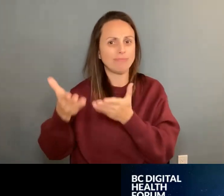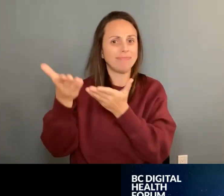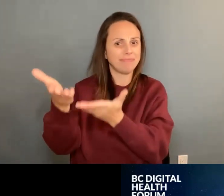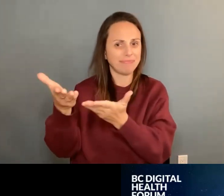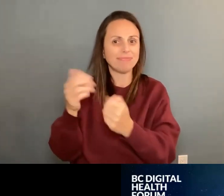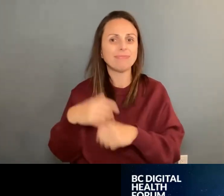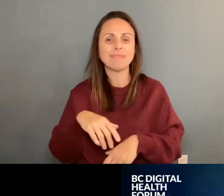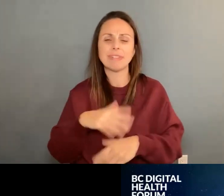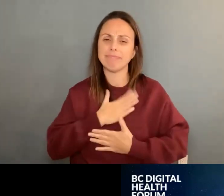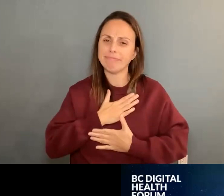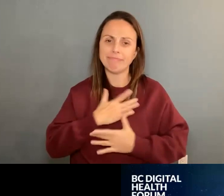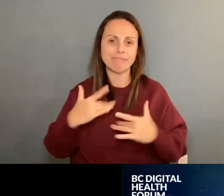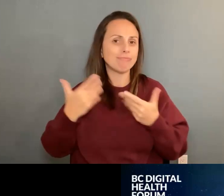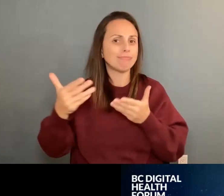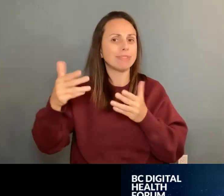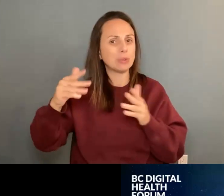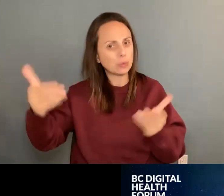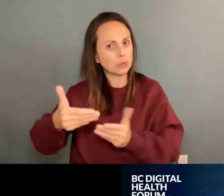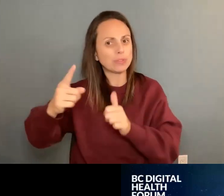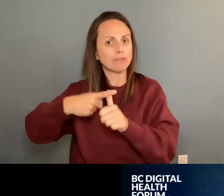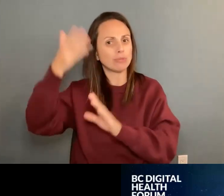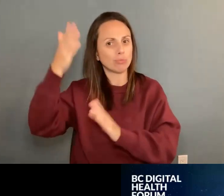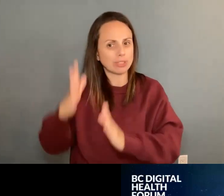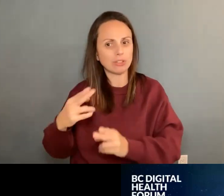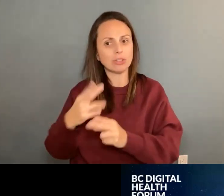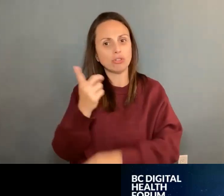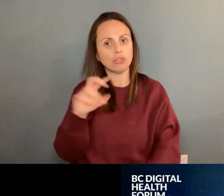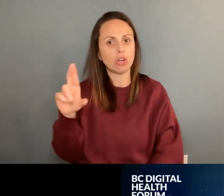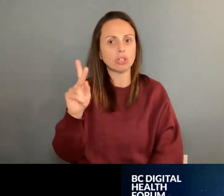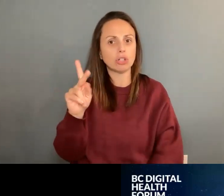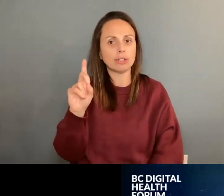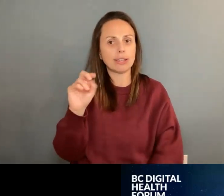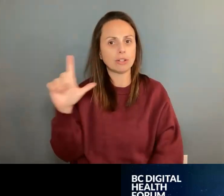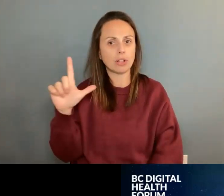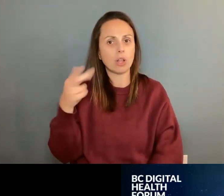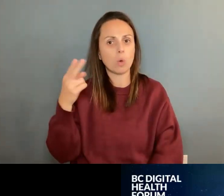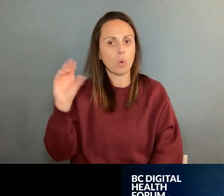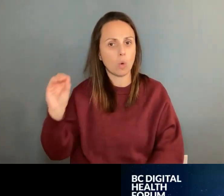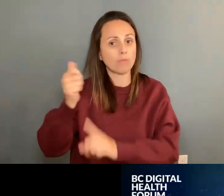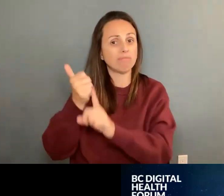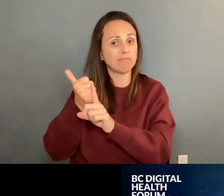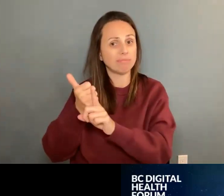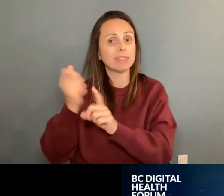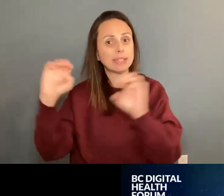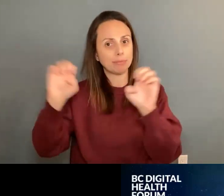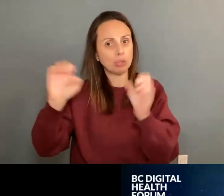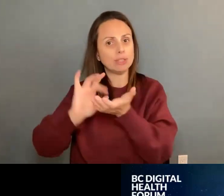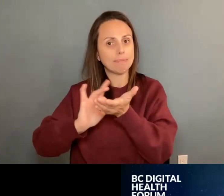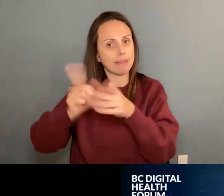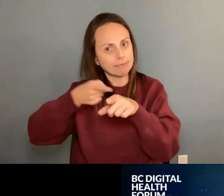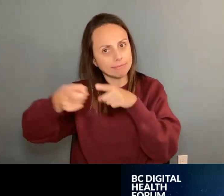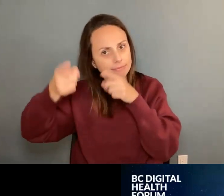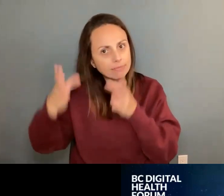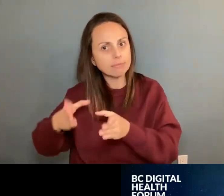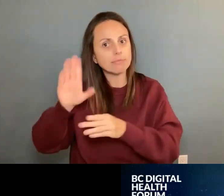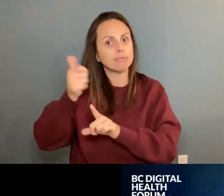the absolute pleasure of introducing our first presenter today, Dr. Kendall Ho. Dr. Ho is an emergency medicine specialist,